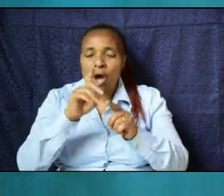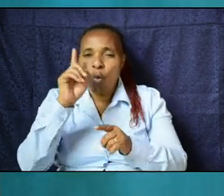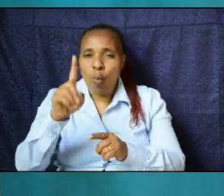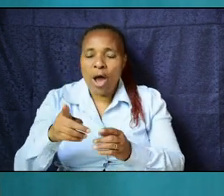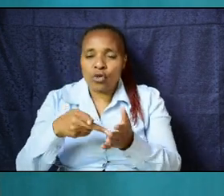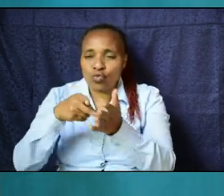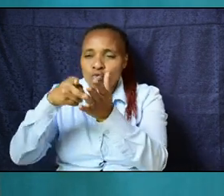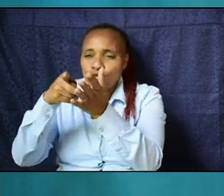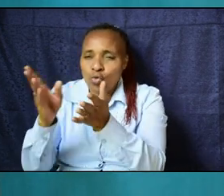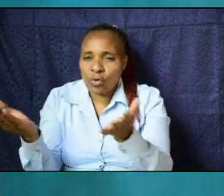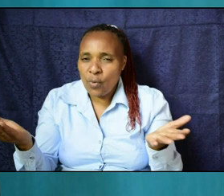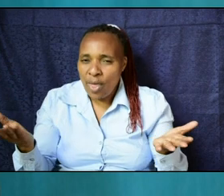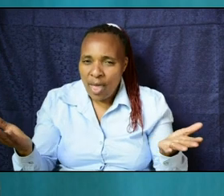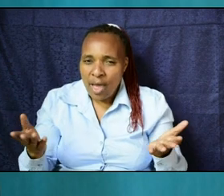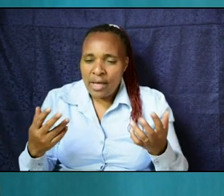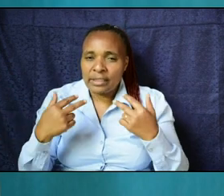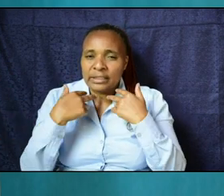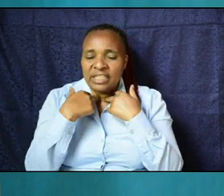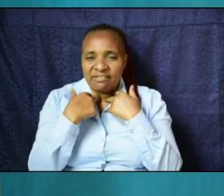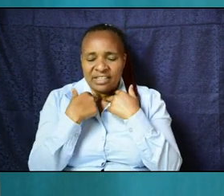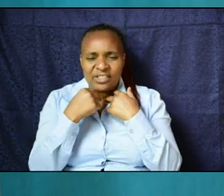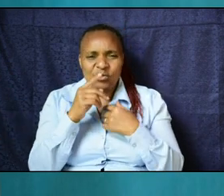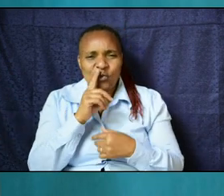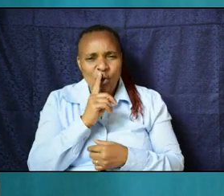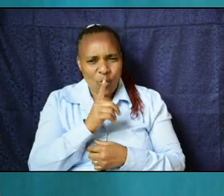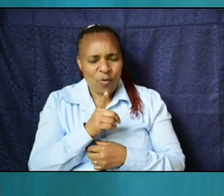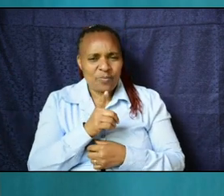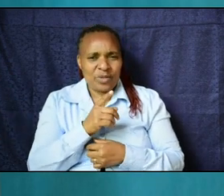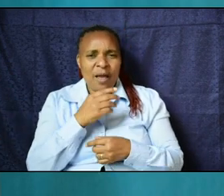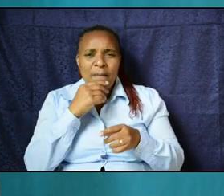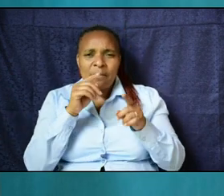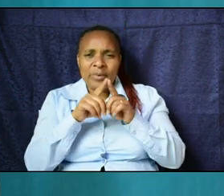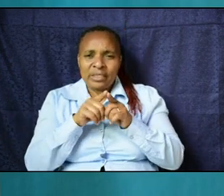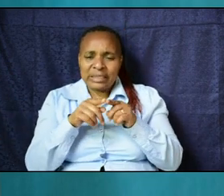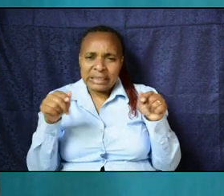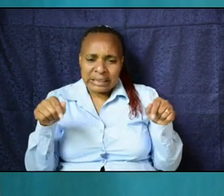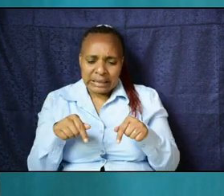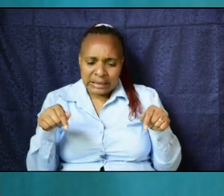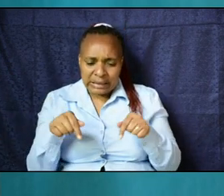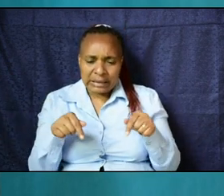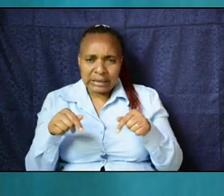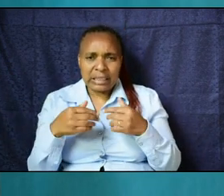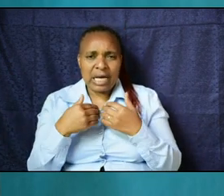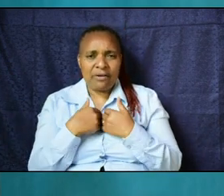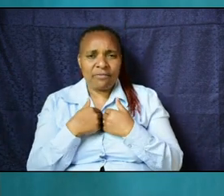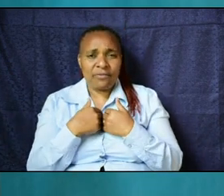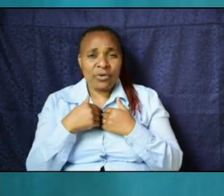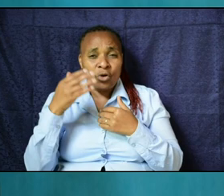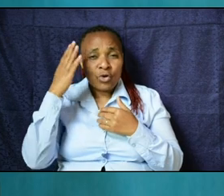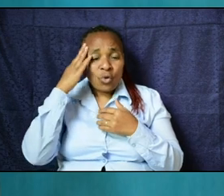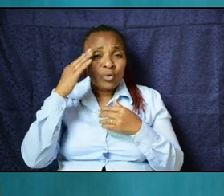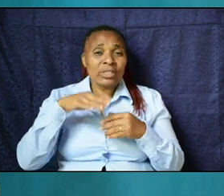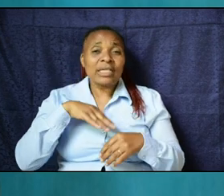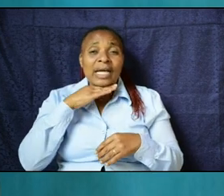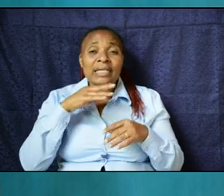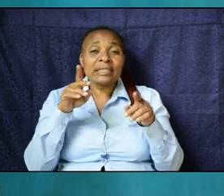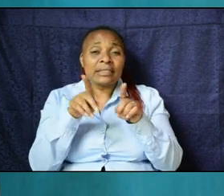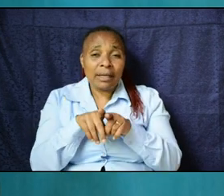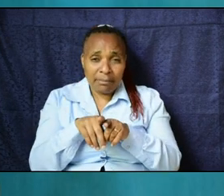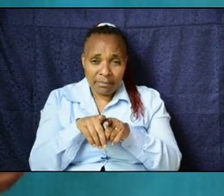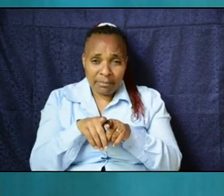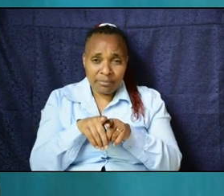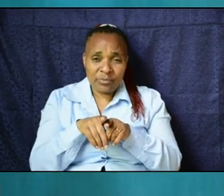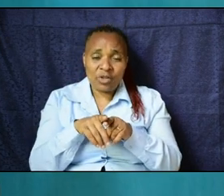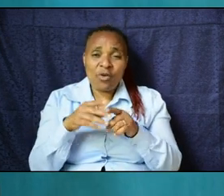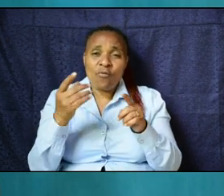into slavery. So his brothers are frightened. They know they're going to die.